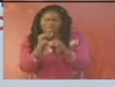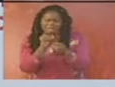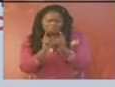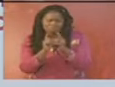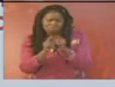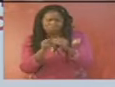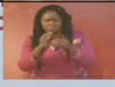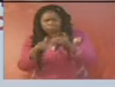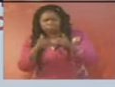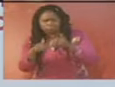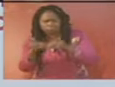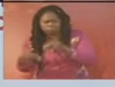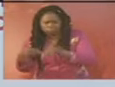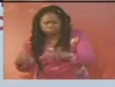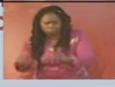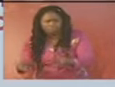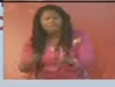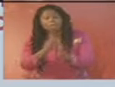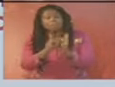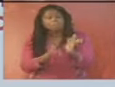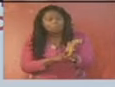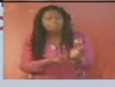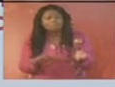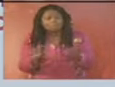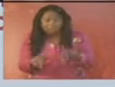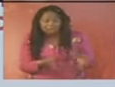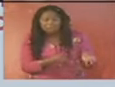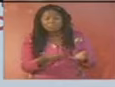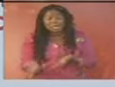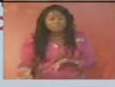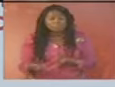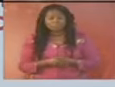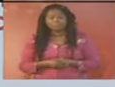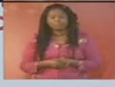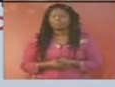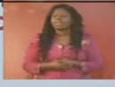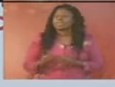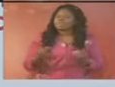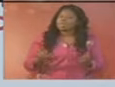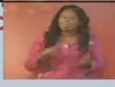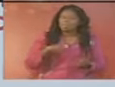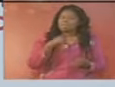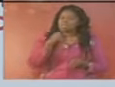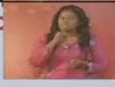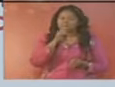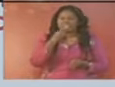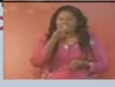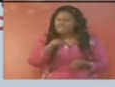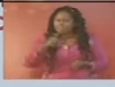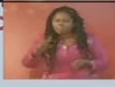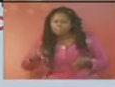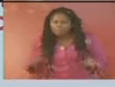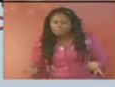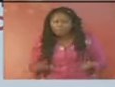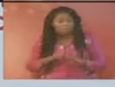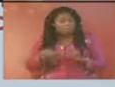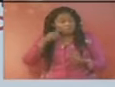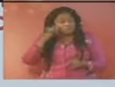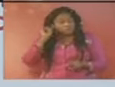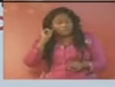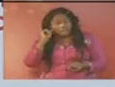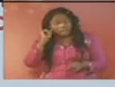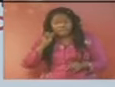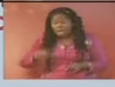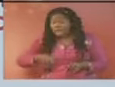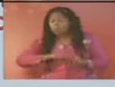I spent the time touring the St. James Cancer Therapy Center, making sure the LINAC and